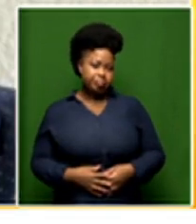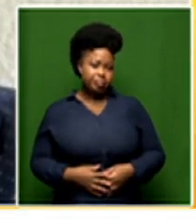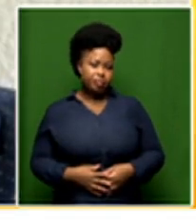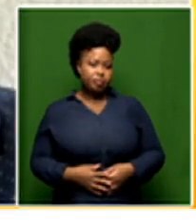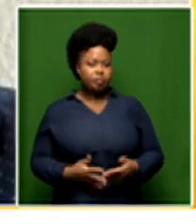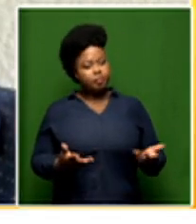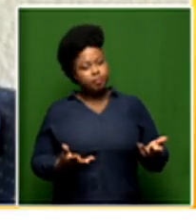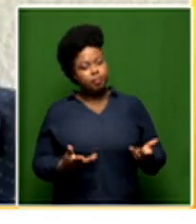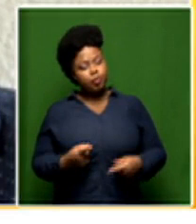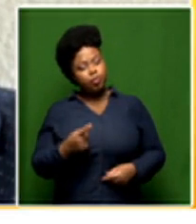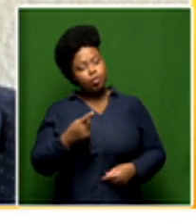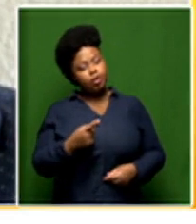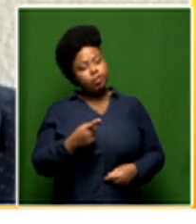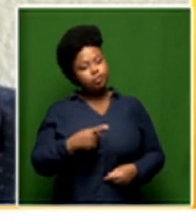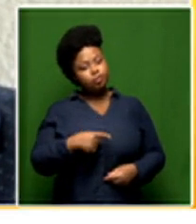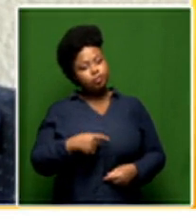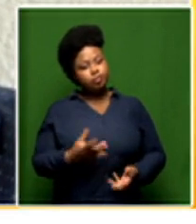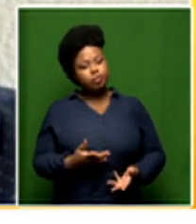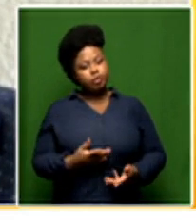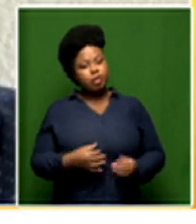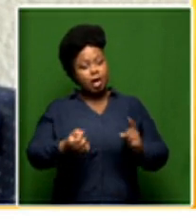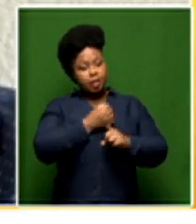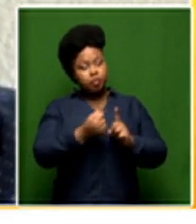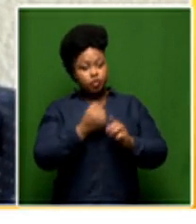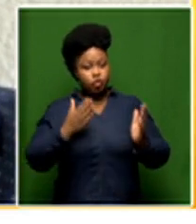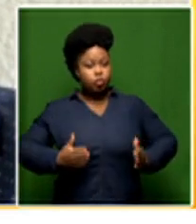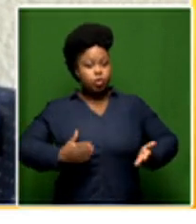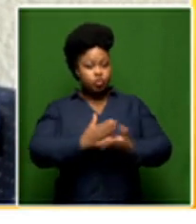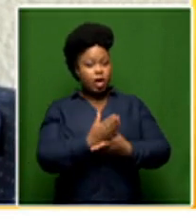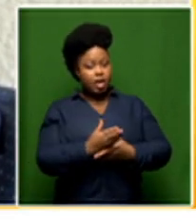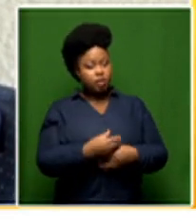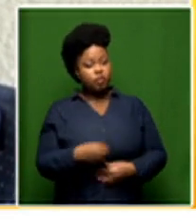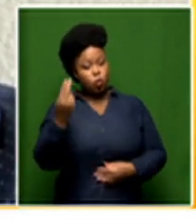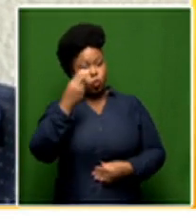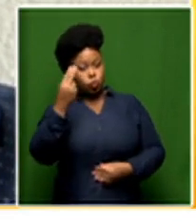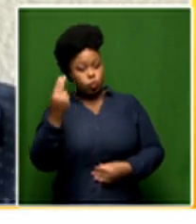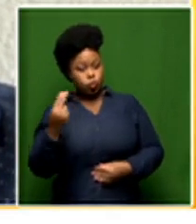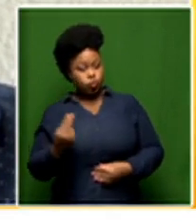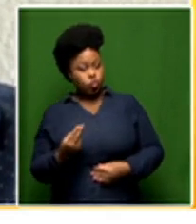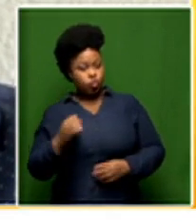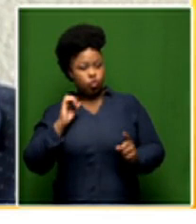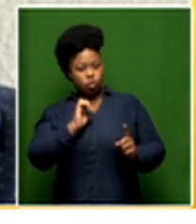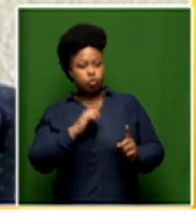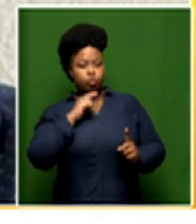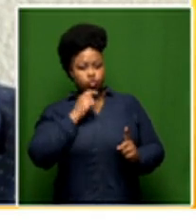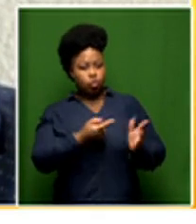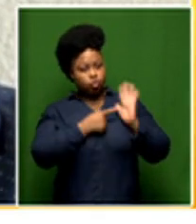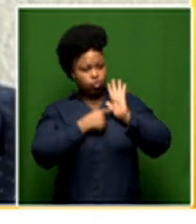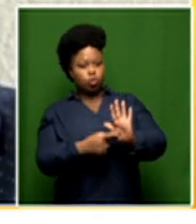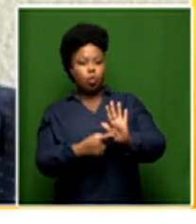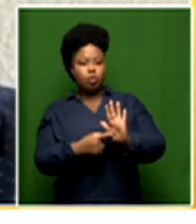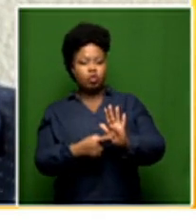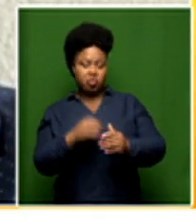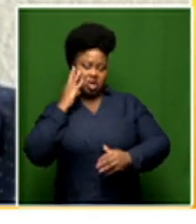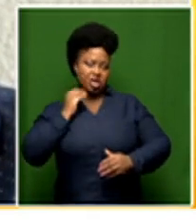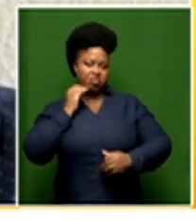your use of the abuse of human rights in your cartoons is an outlet for your